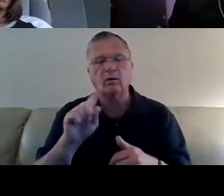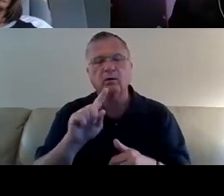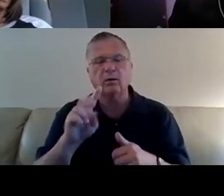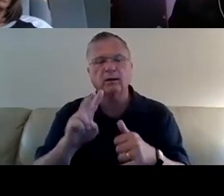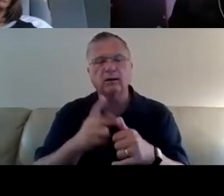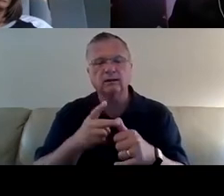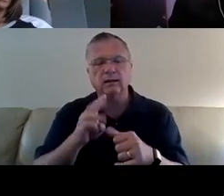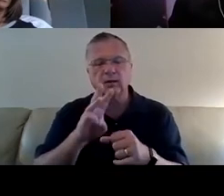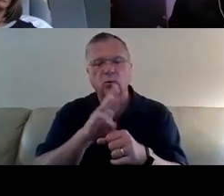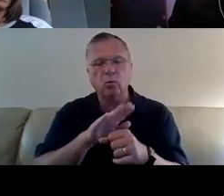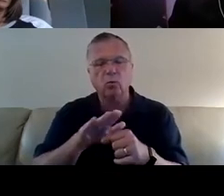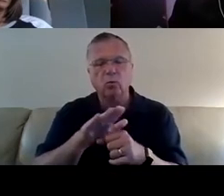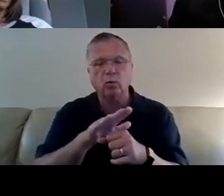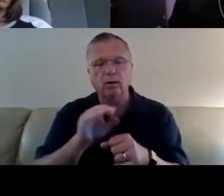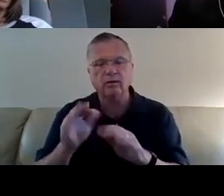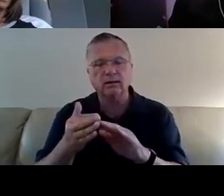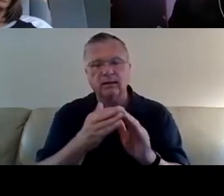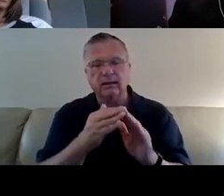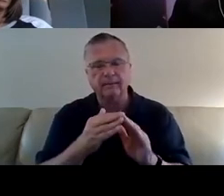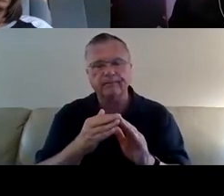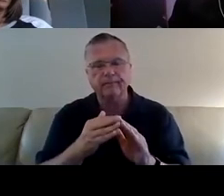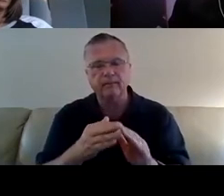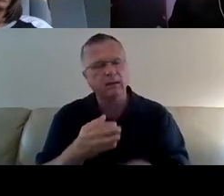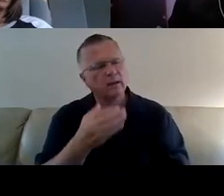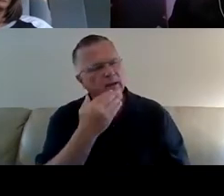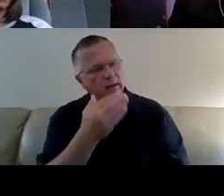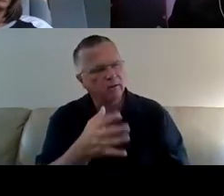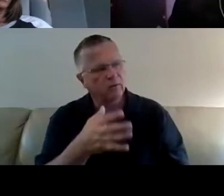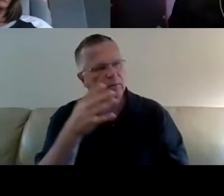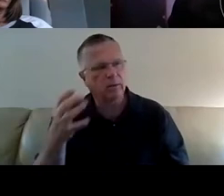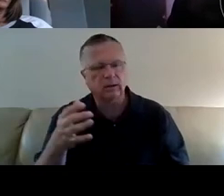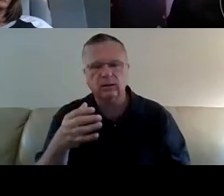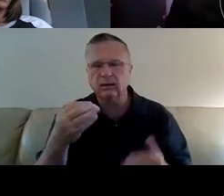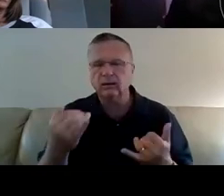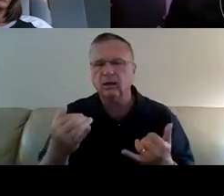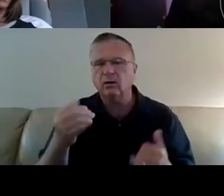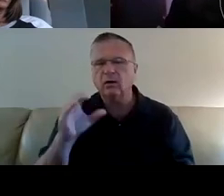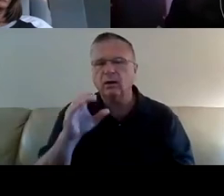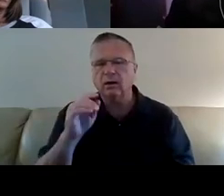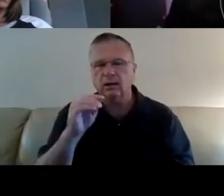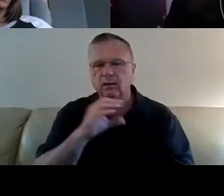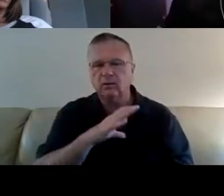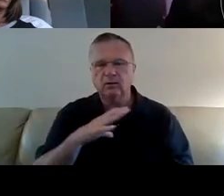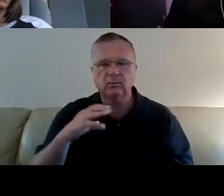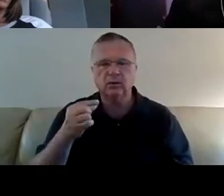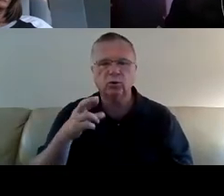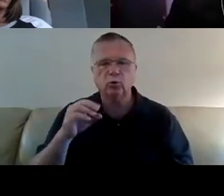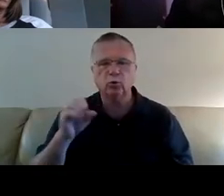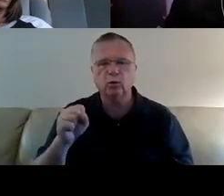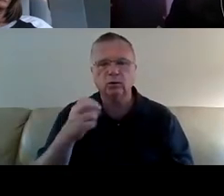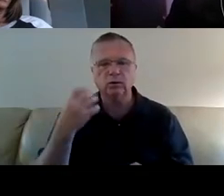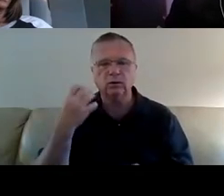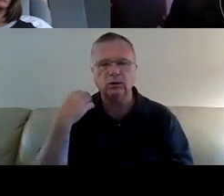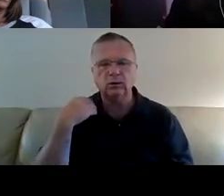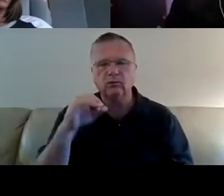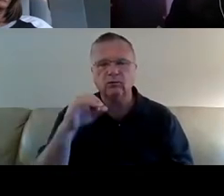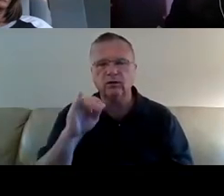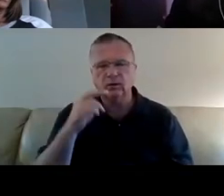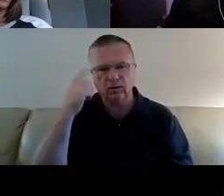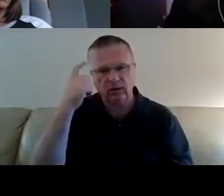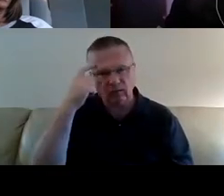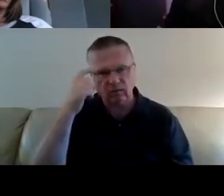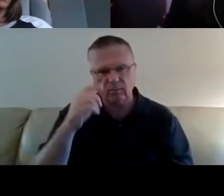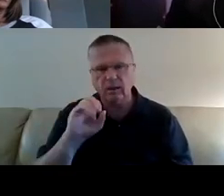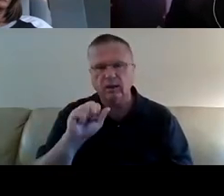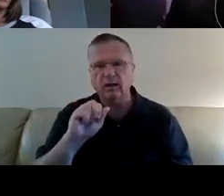Thank you very much. That takes us to Councilman Gross, Chair of Intergovernmental Affairs. Thank